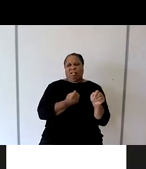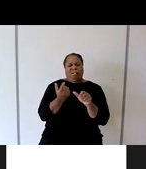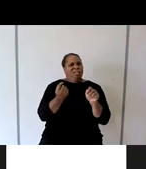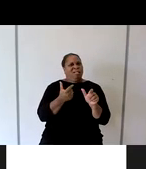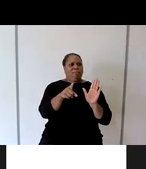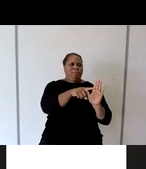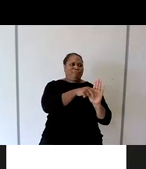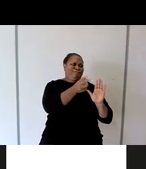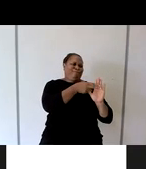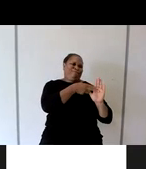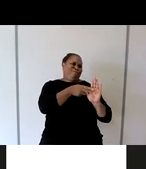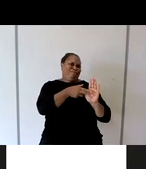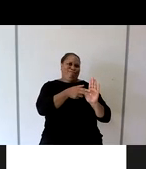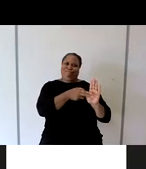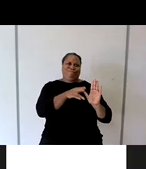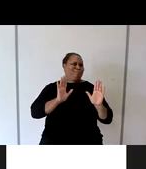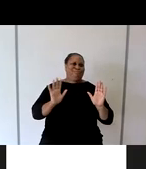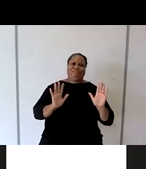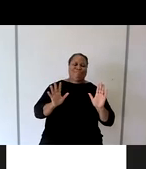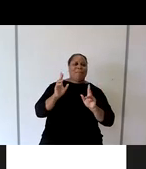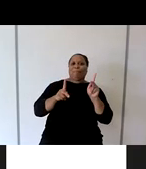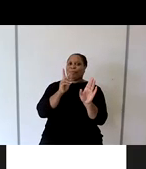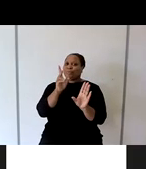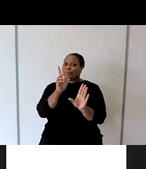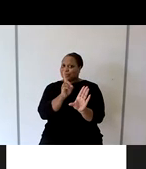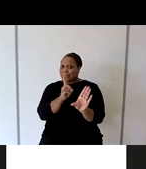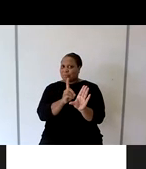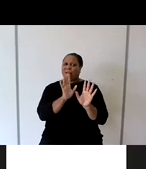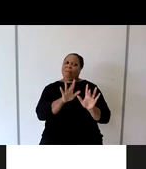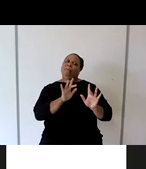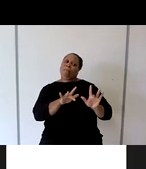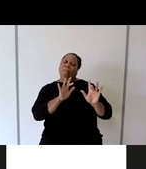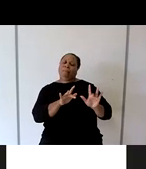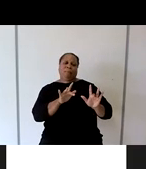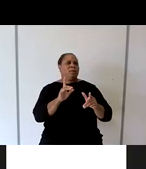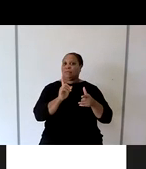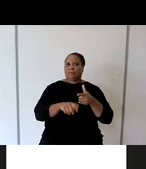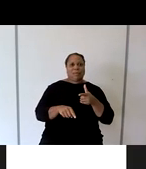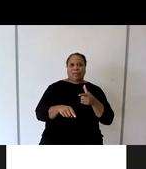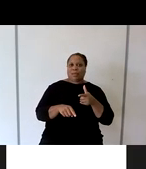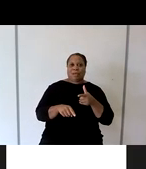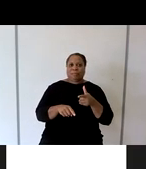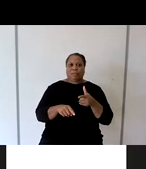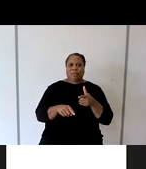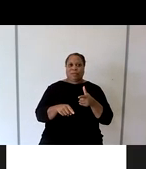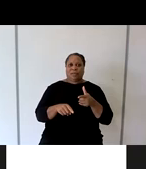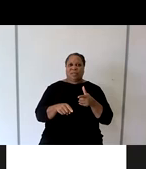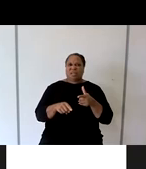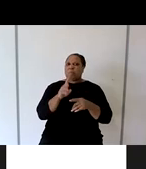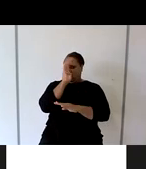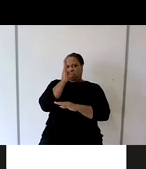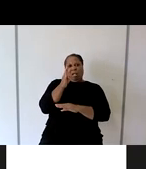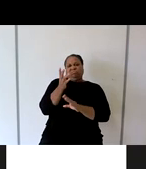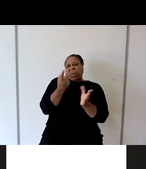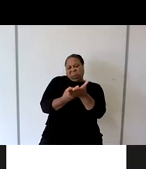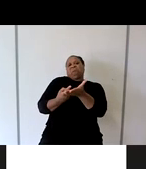negative stereotypes that people with disabilities need to be pitied, or we can't be open to having those